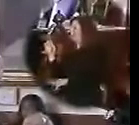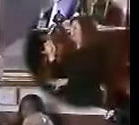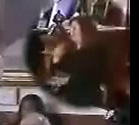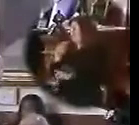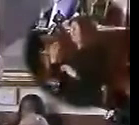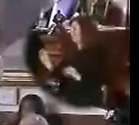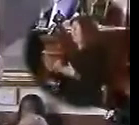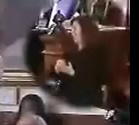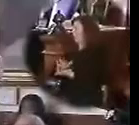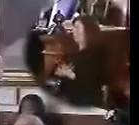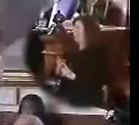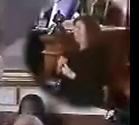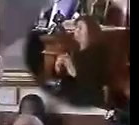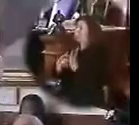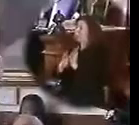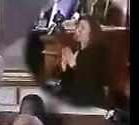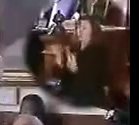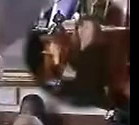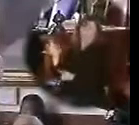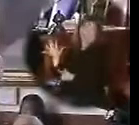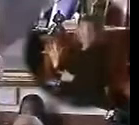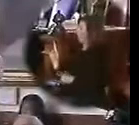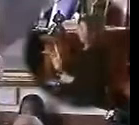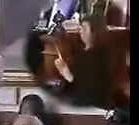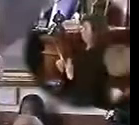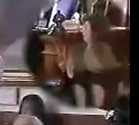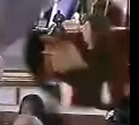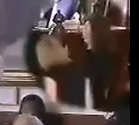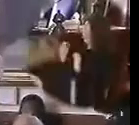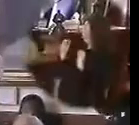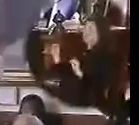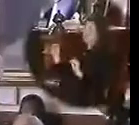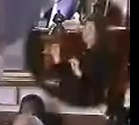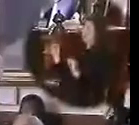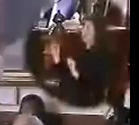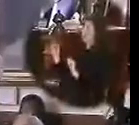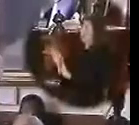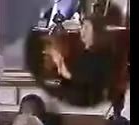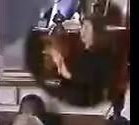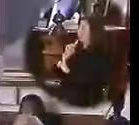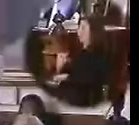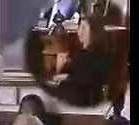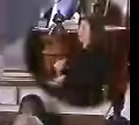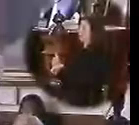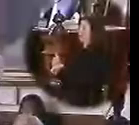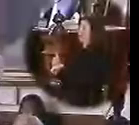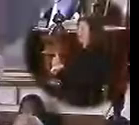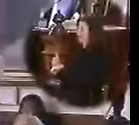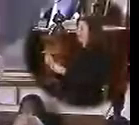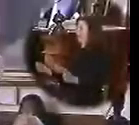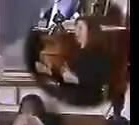rule book in 1951, suddenly there was no more of setting for special order. It disappeared because it had gotten out of